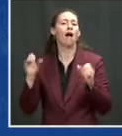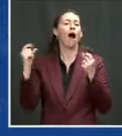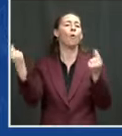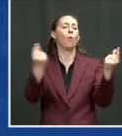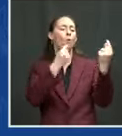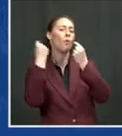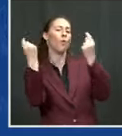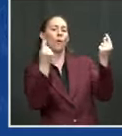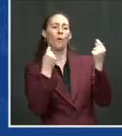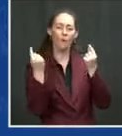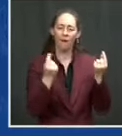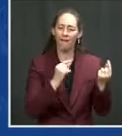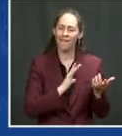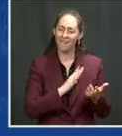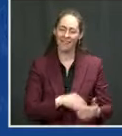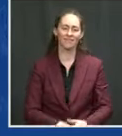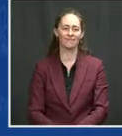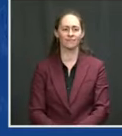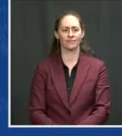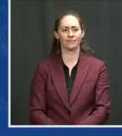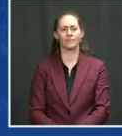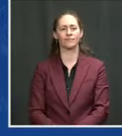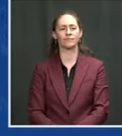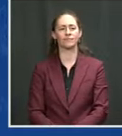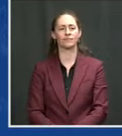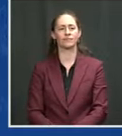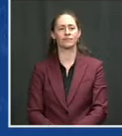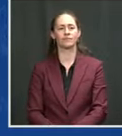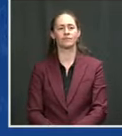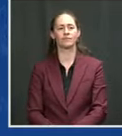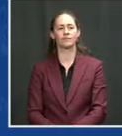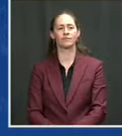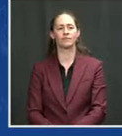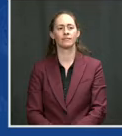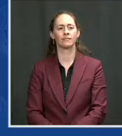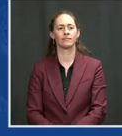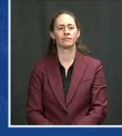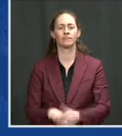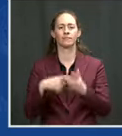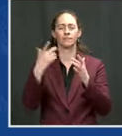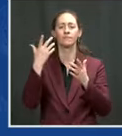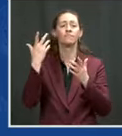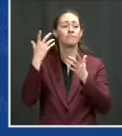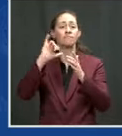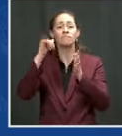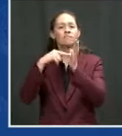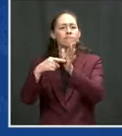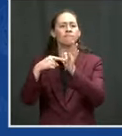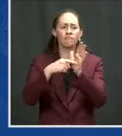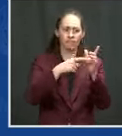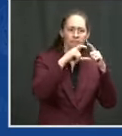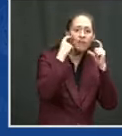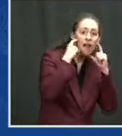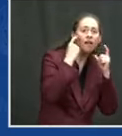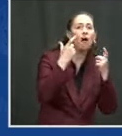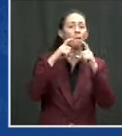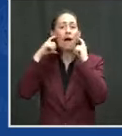mask inside versus outside. I mean, so we're and if anything, we've been